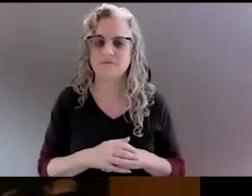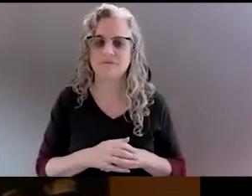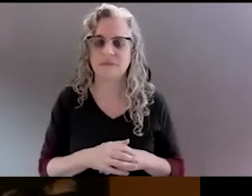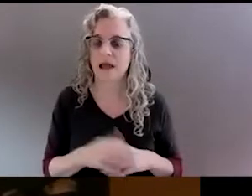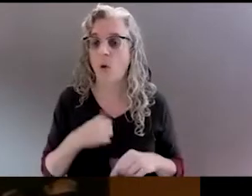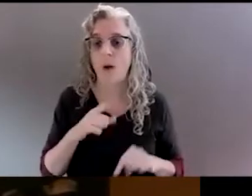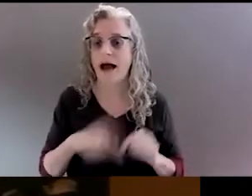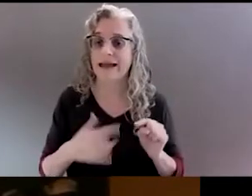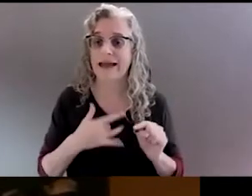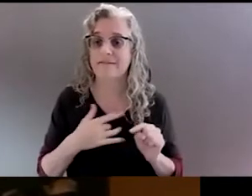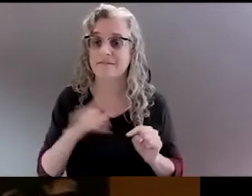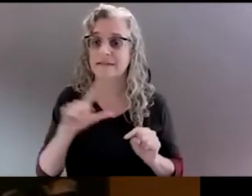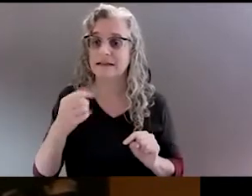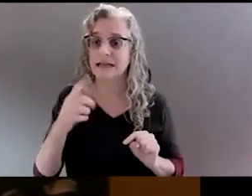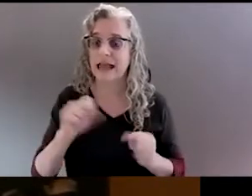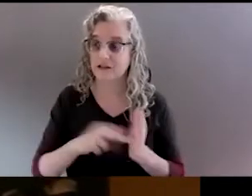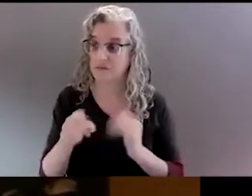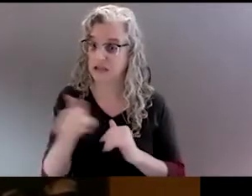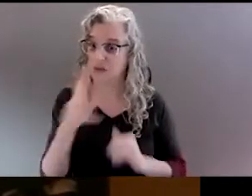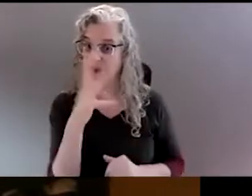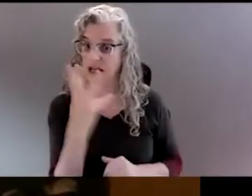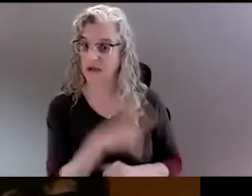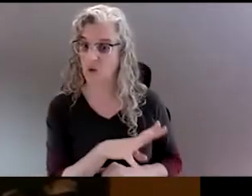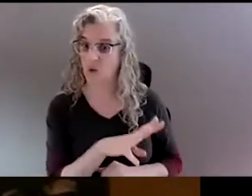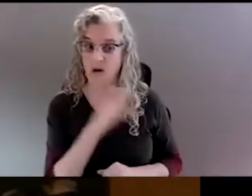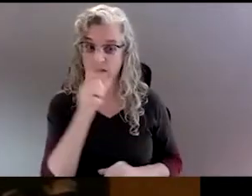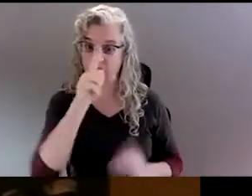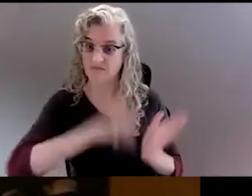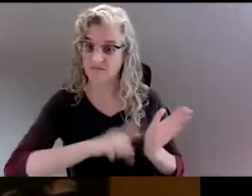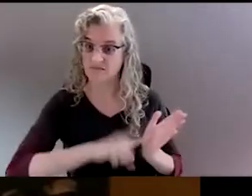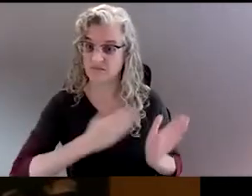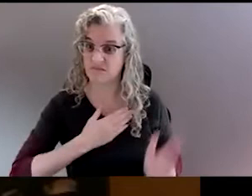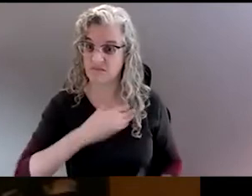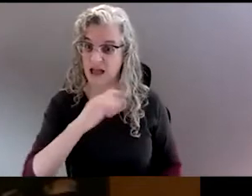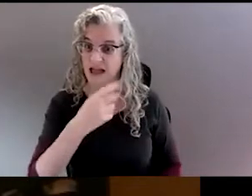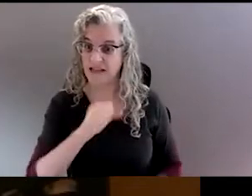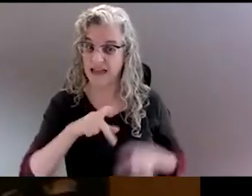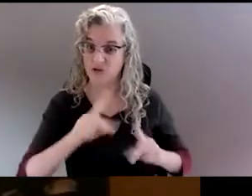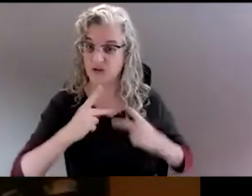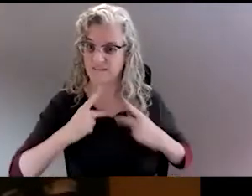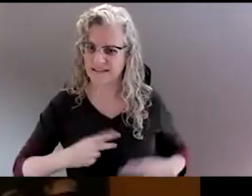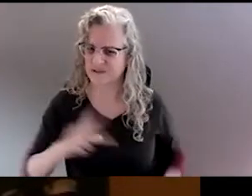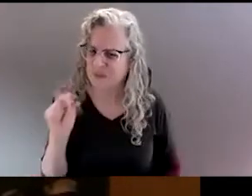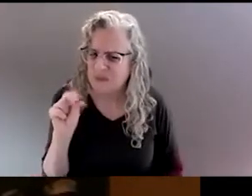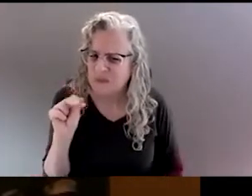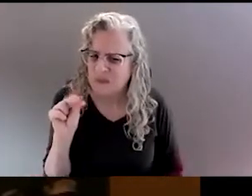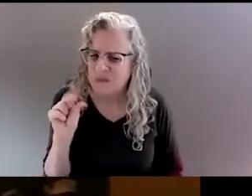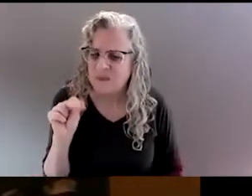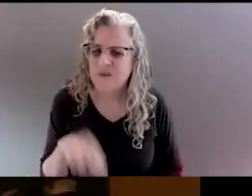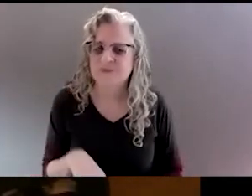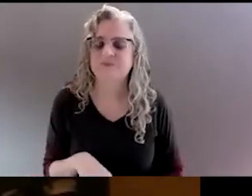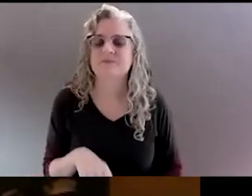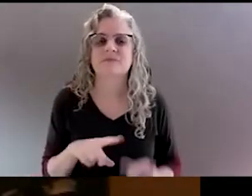their legs to make sure that something's not wrong, right? And that we don't dismiss people on their pain, because we know what that